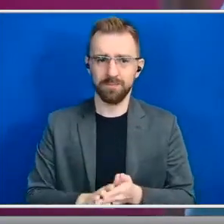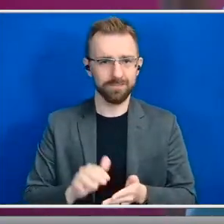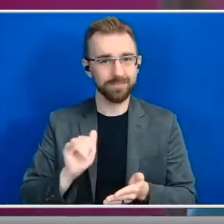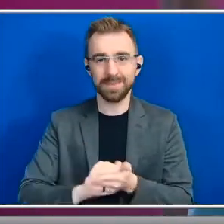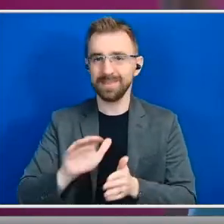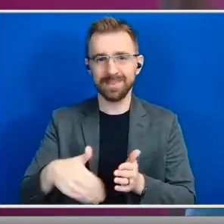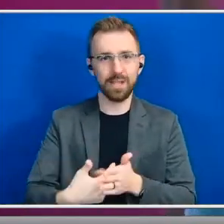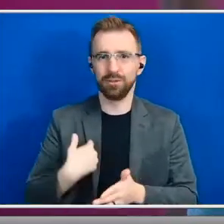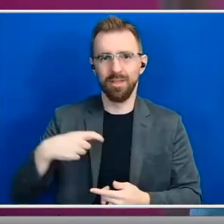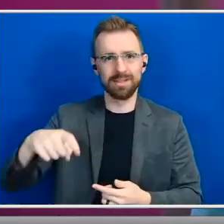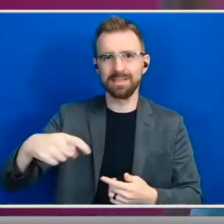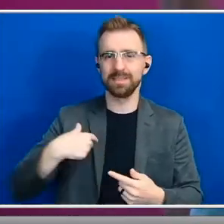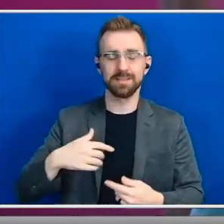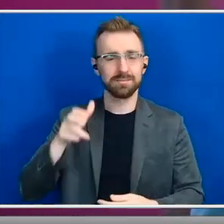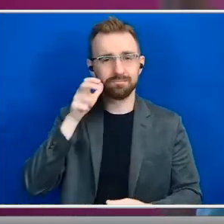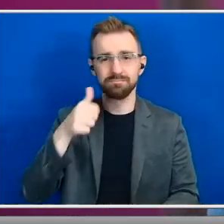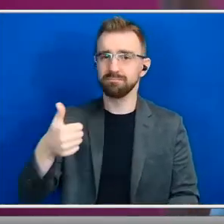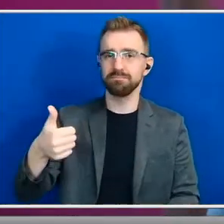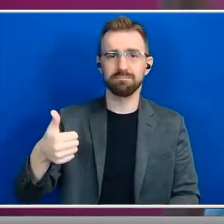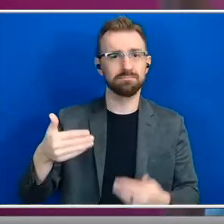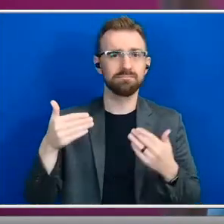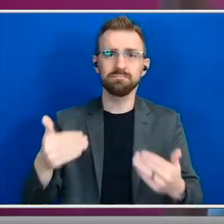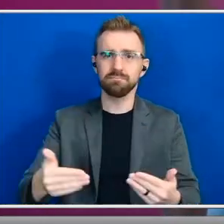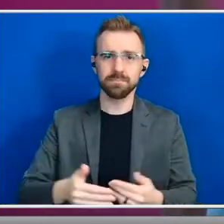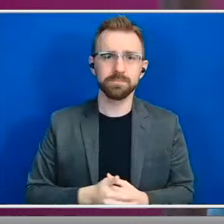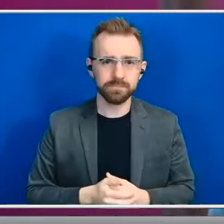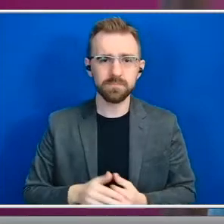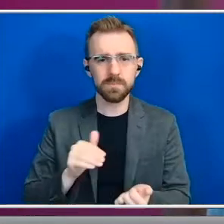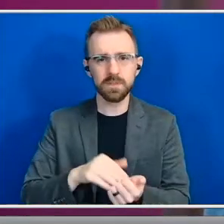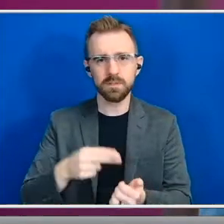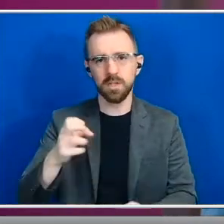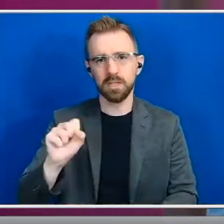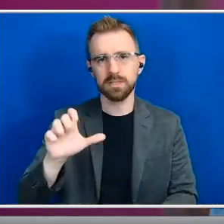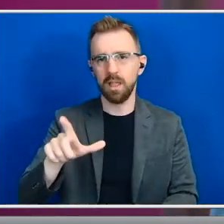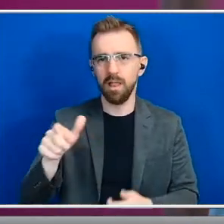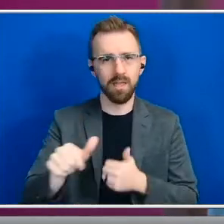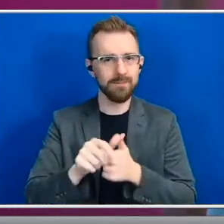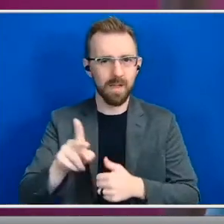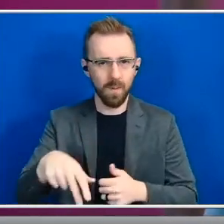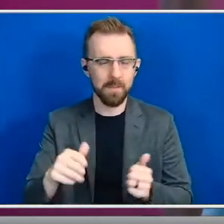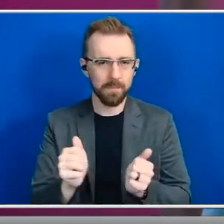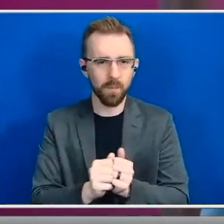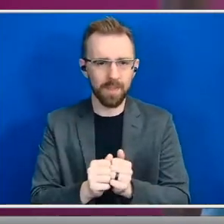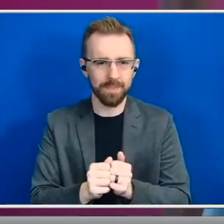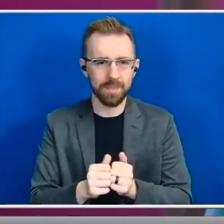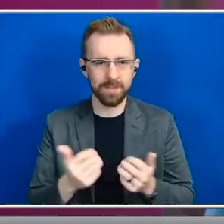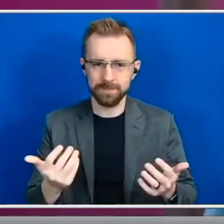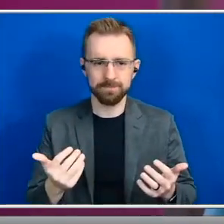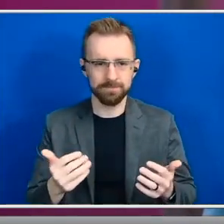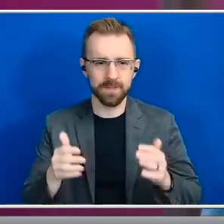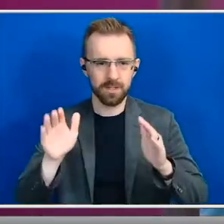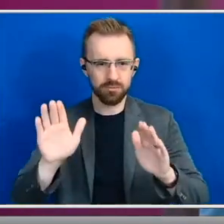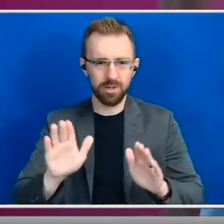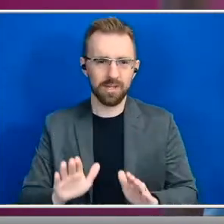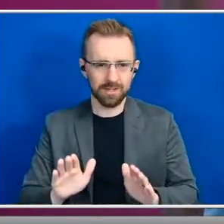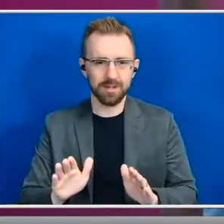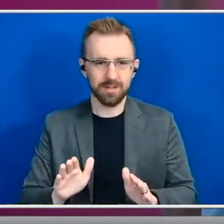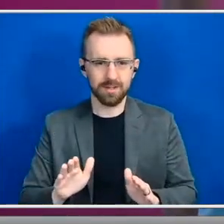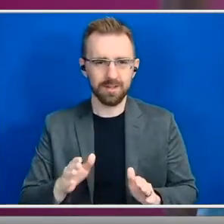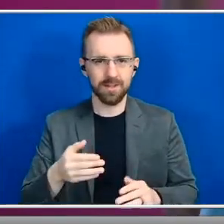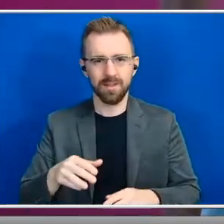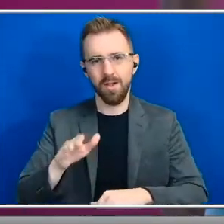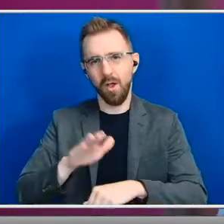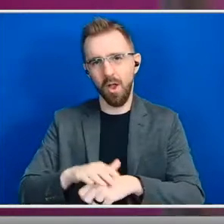And then Dr. Hessel followed up with great on-care,